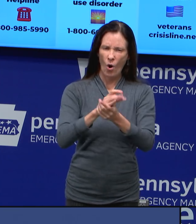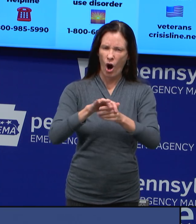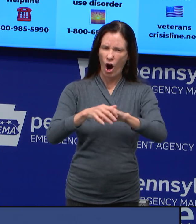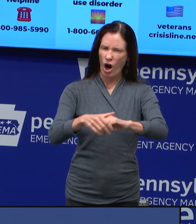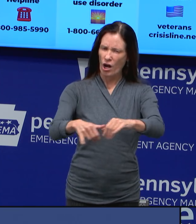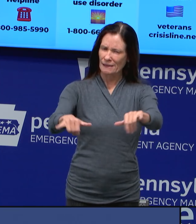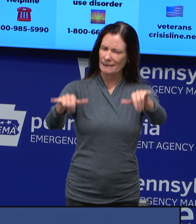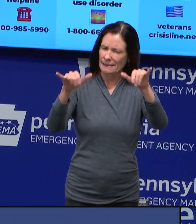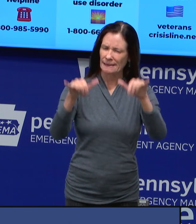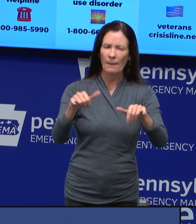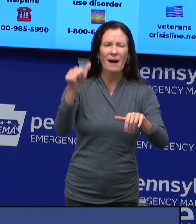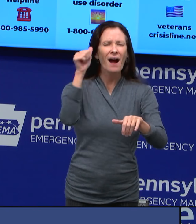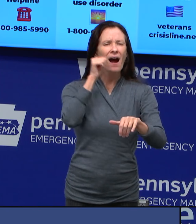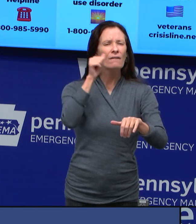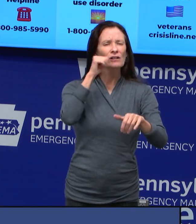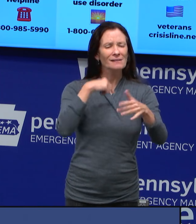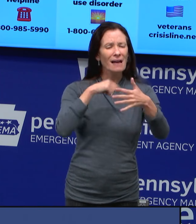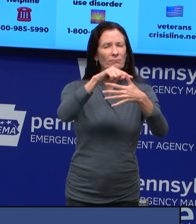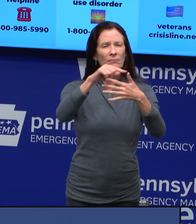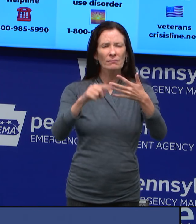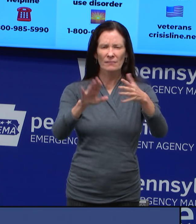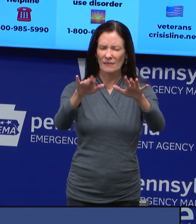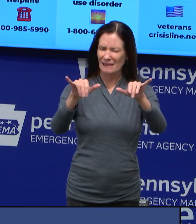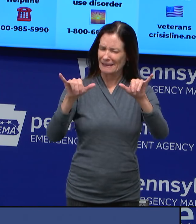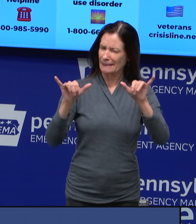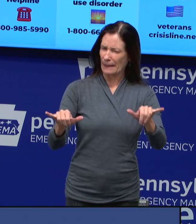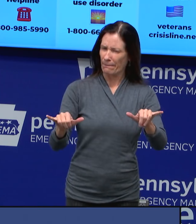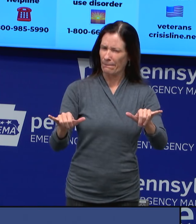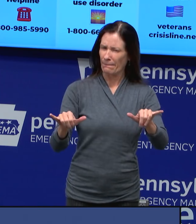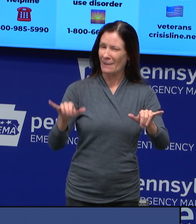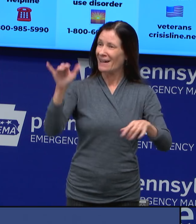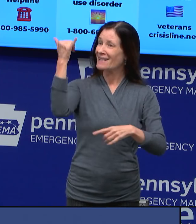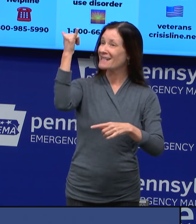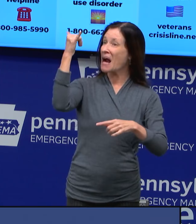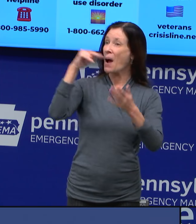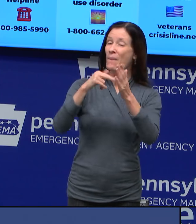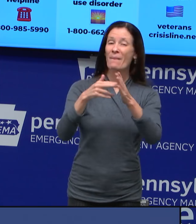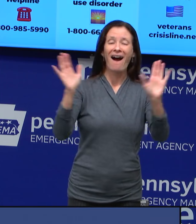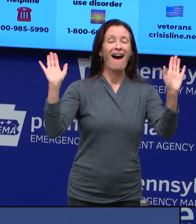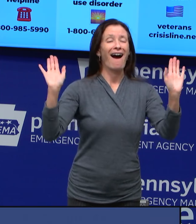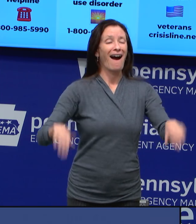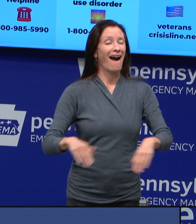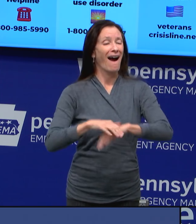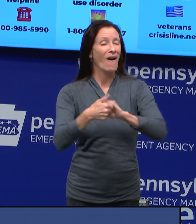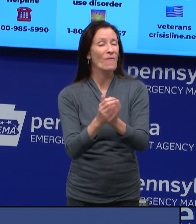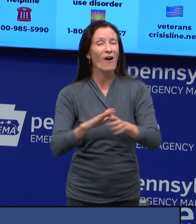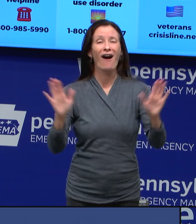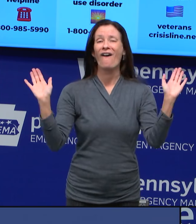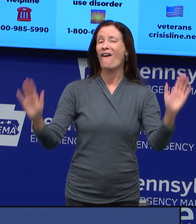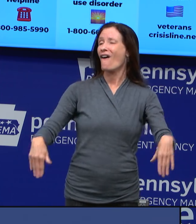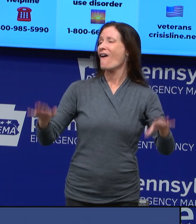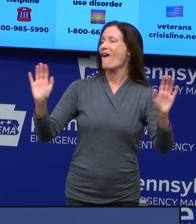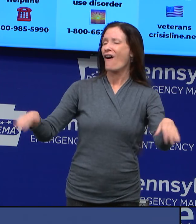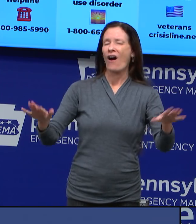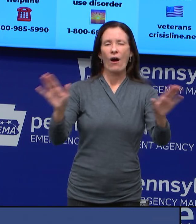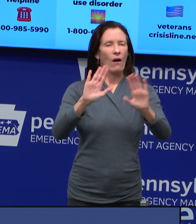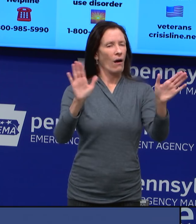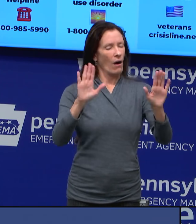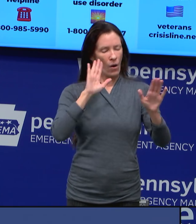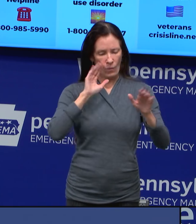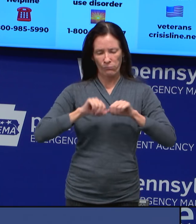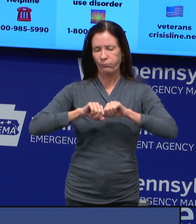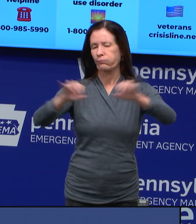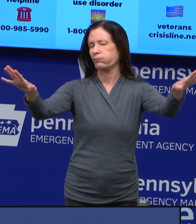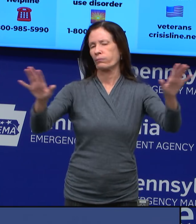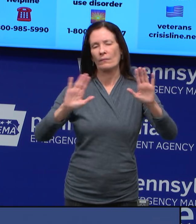in my daily reminders. And we have to still be careful about any potential spread of COVID-19. From the Philadelphia Inquirer, according to the